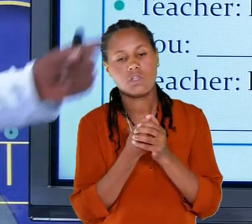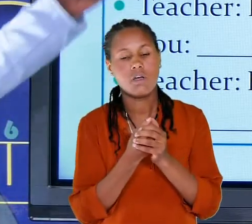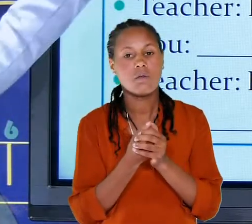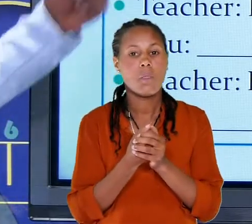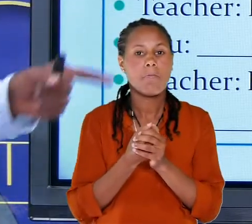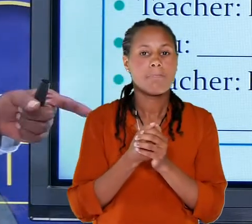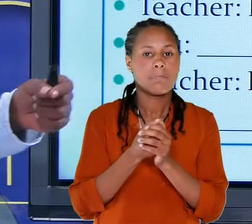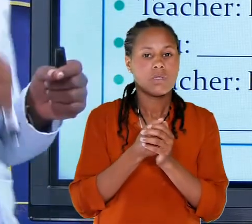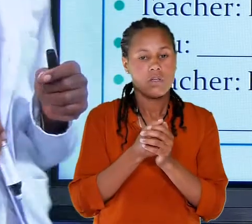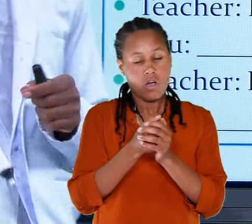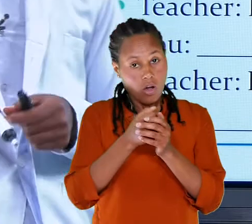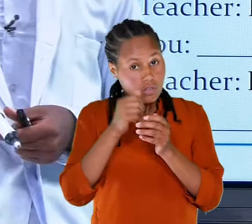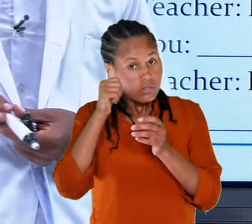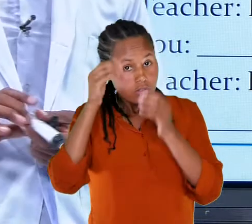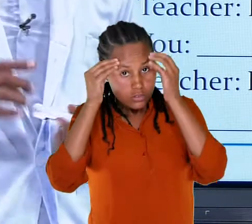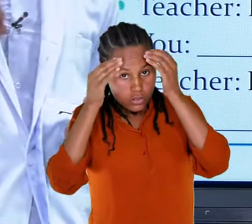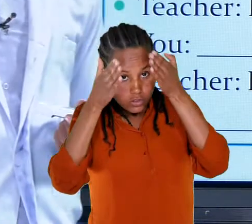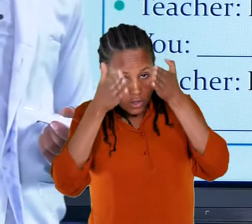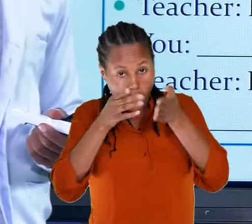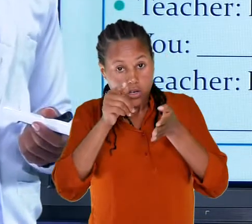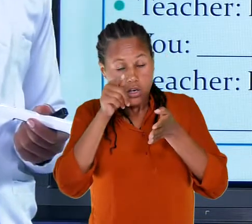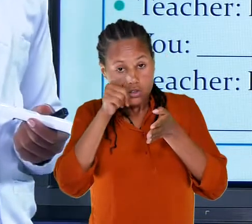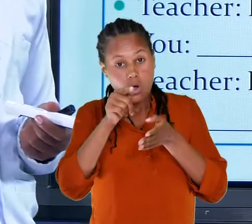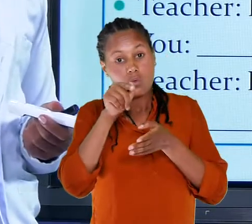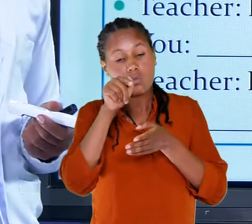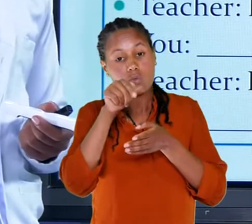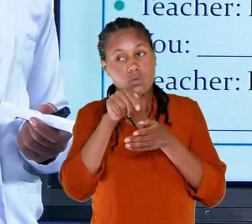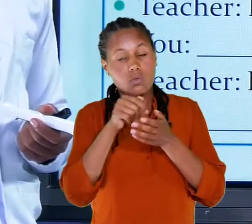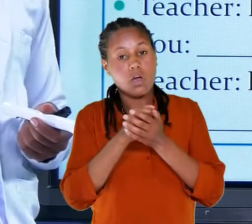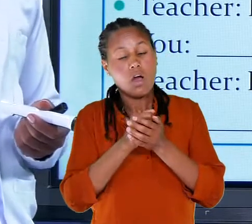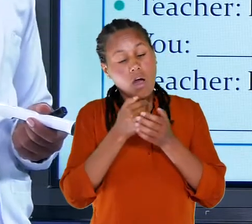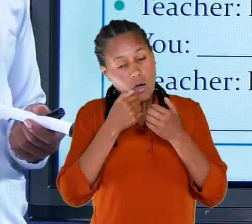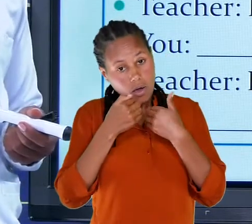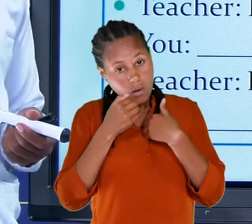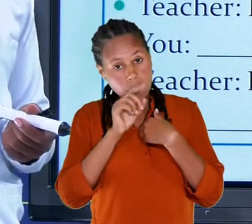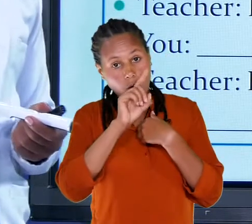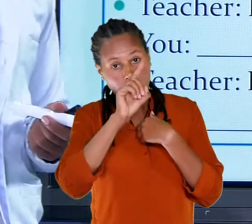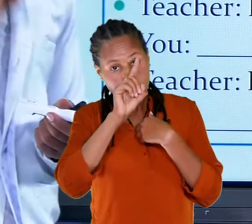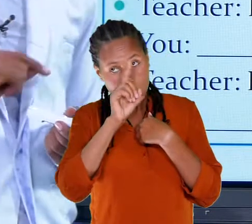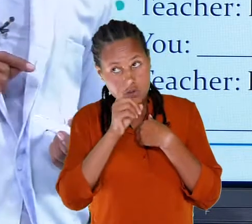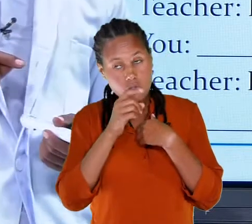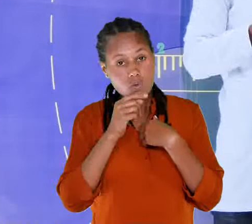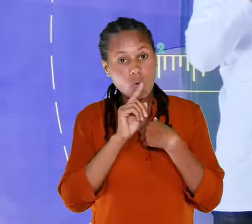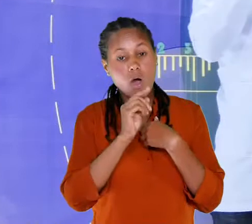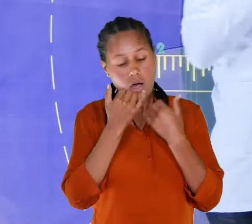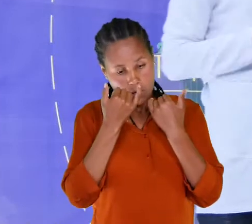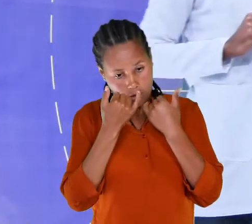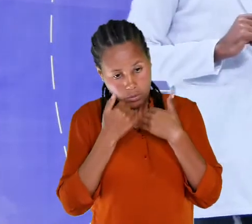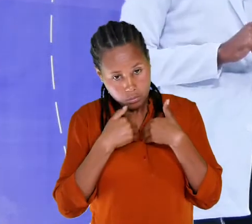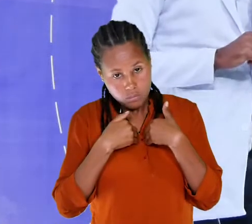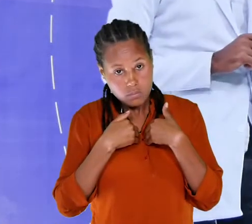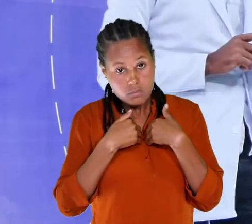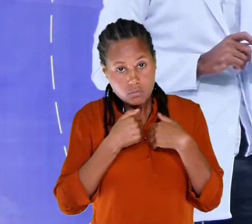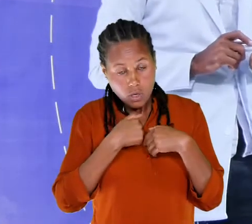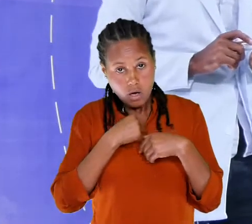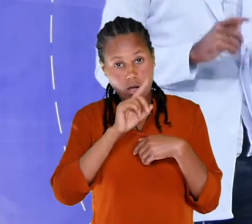Teacher and you, I'm going to ask you, so you are going to answer. Ready?